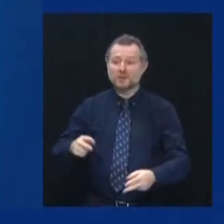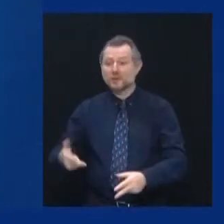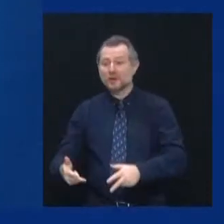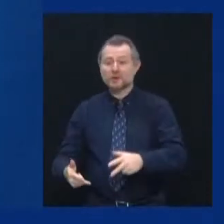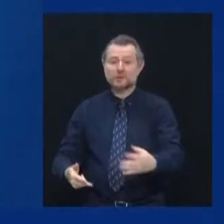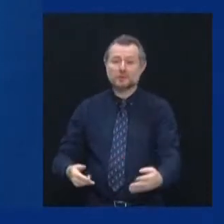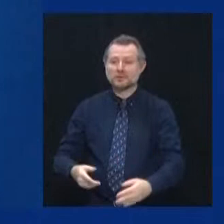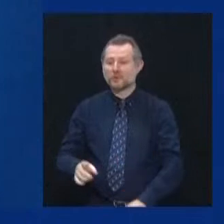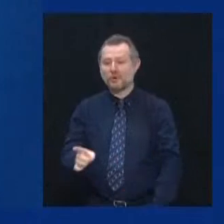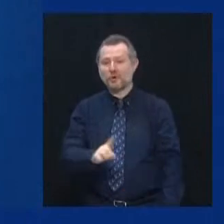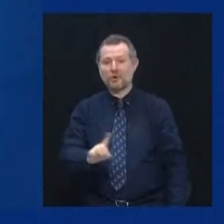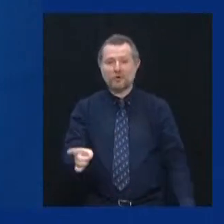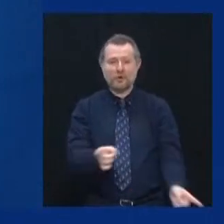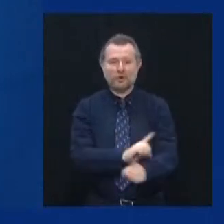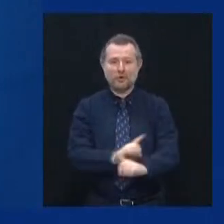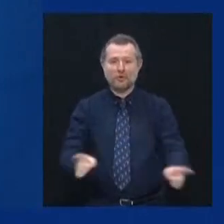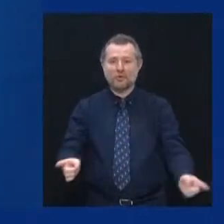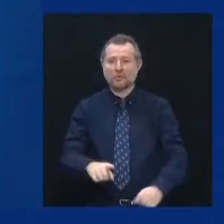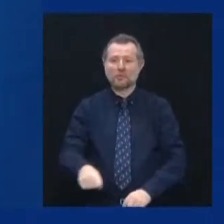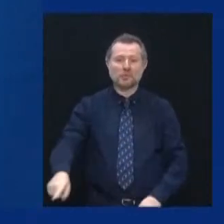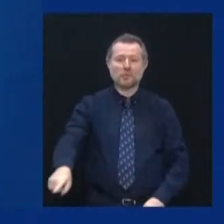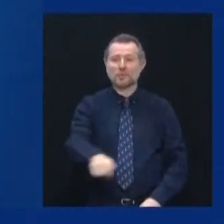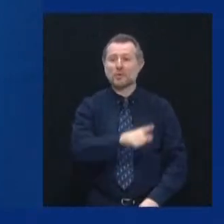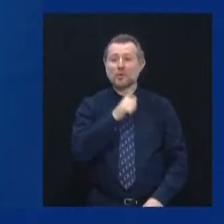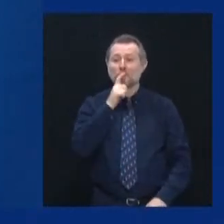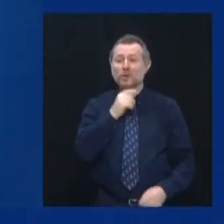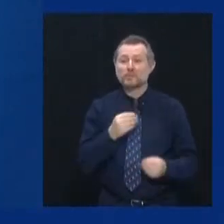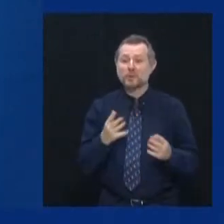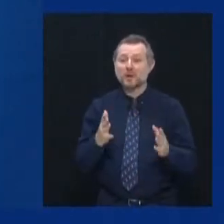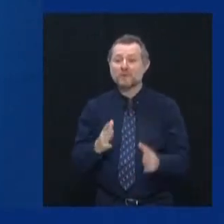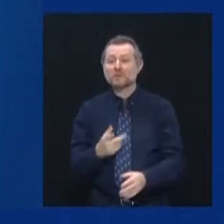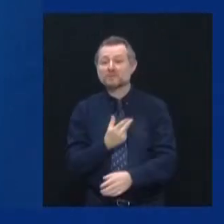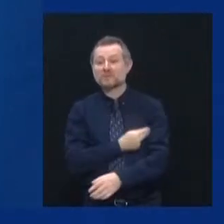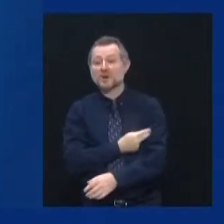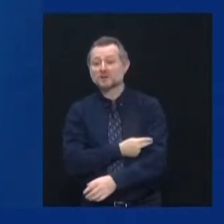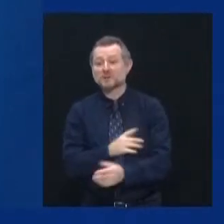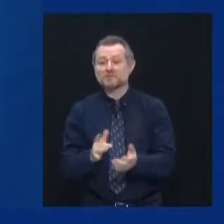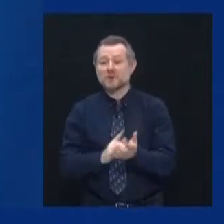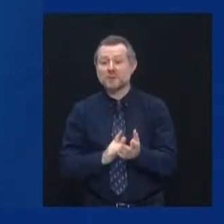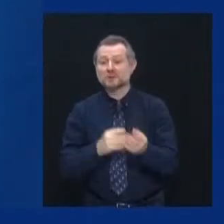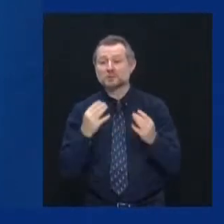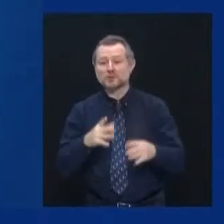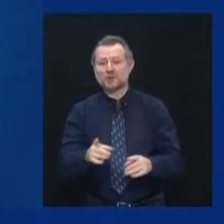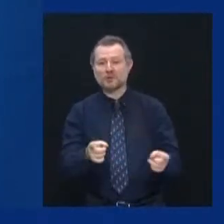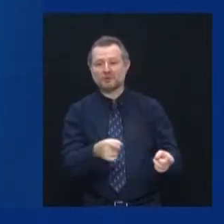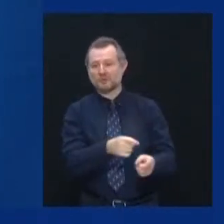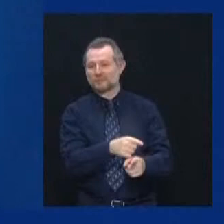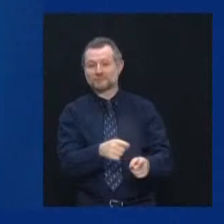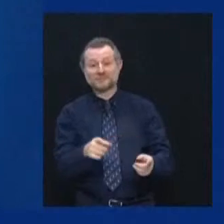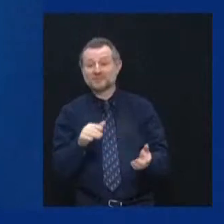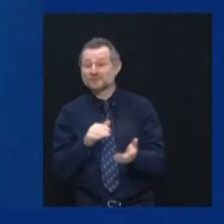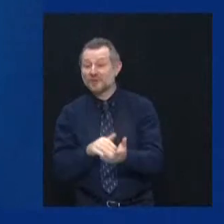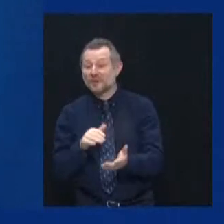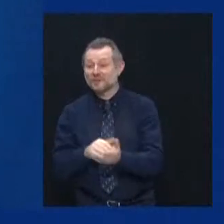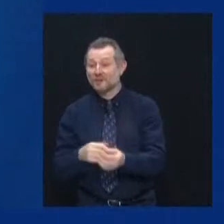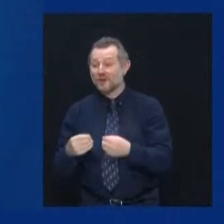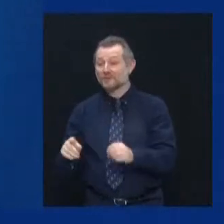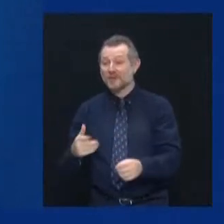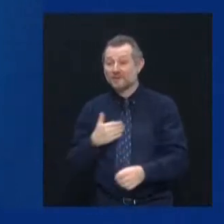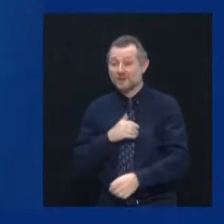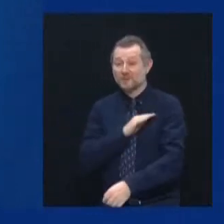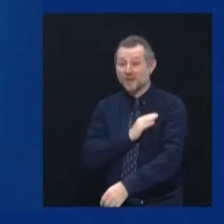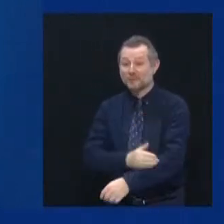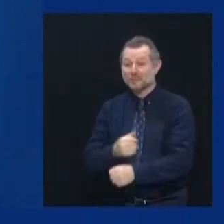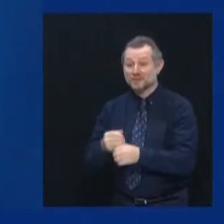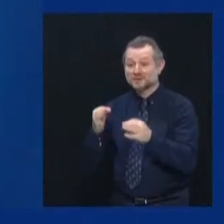No provider, no pharmacy, No doctor's office